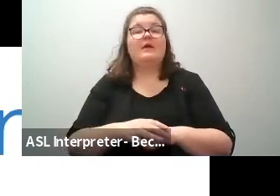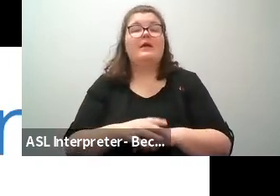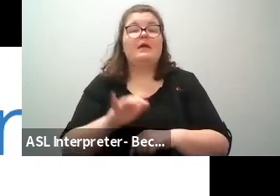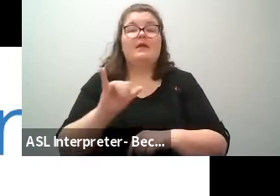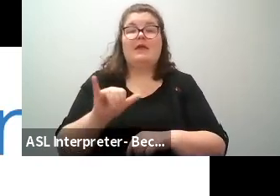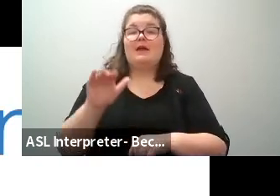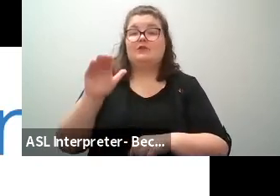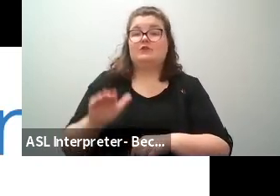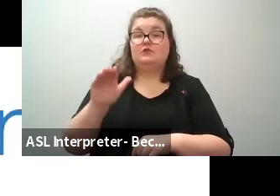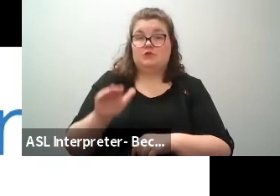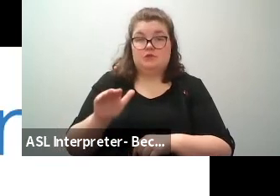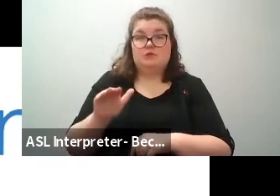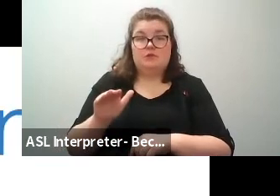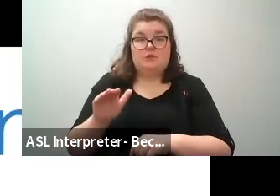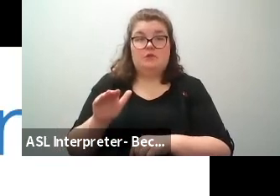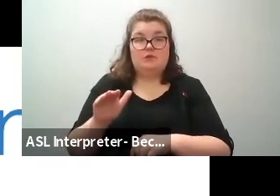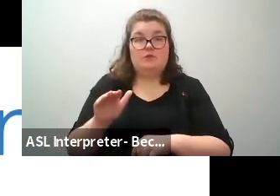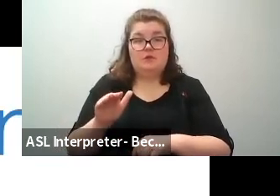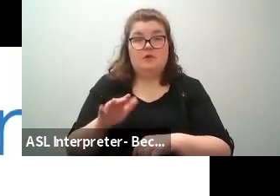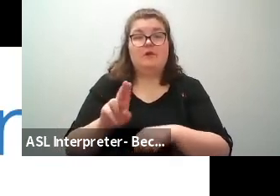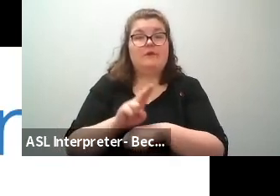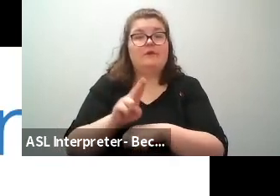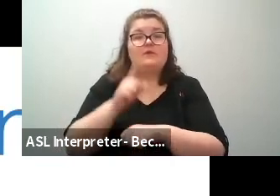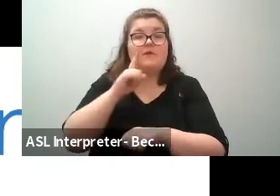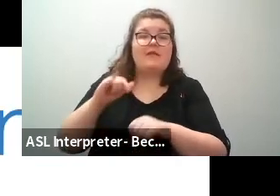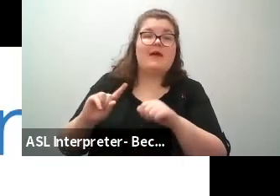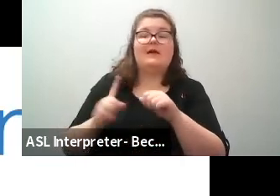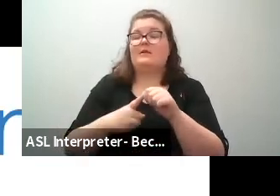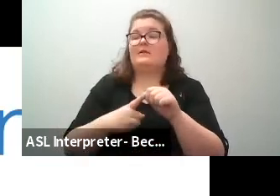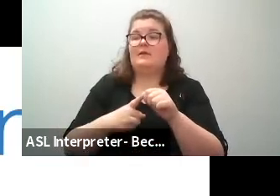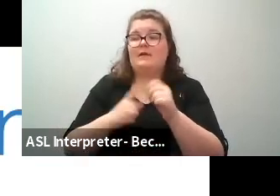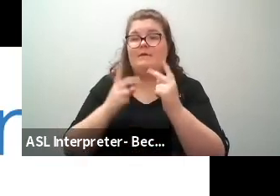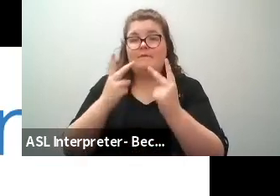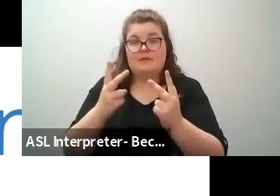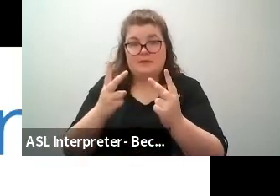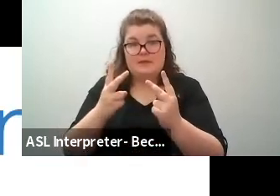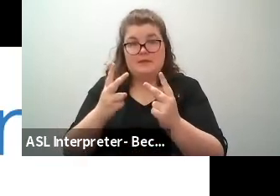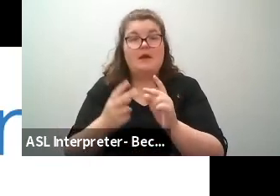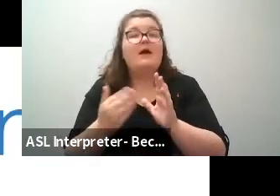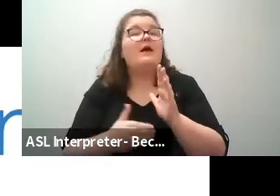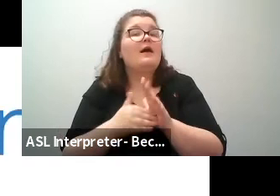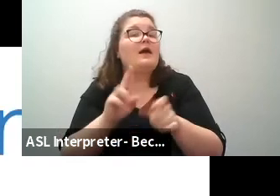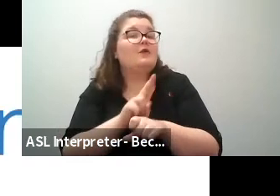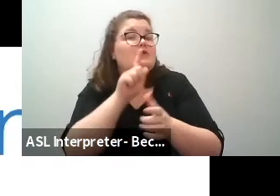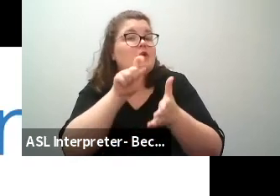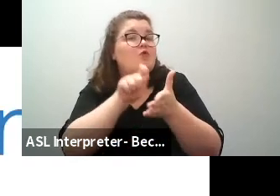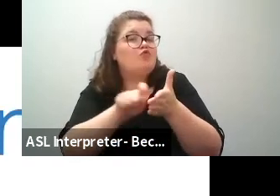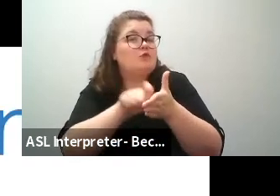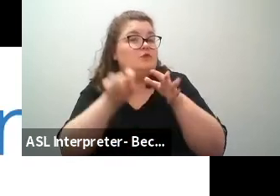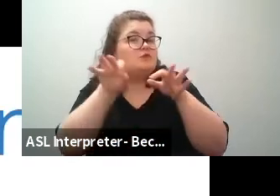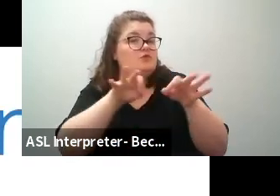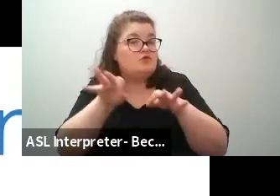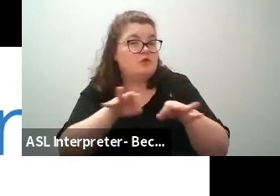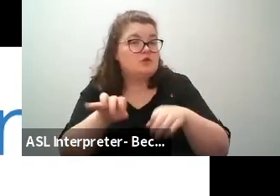that index visit. And again, we found that children have less return visits in 1 year. And now this is for the written instructions. It's across all